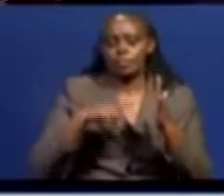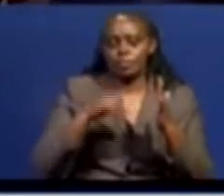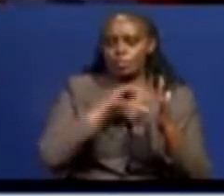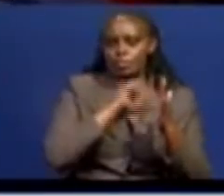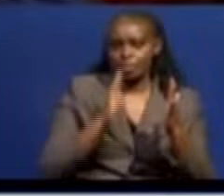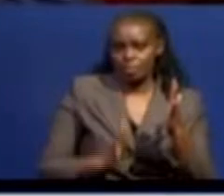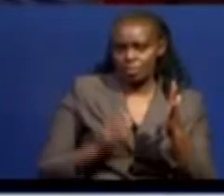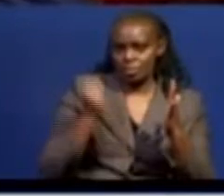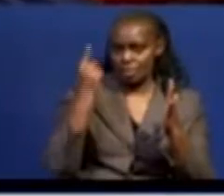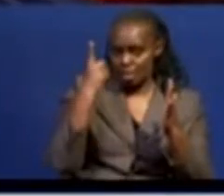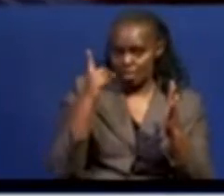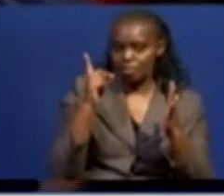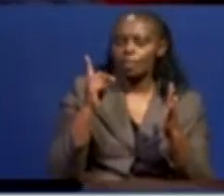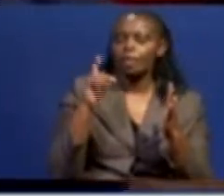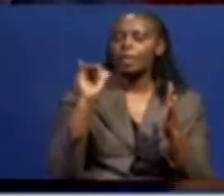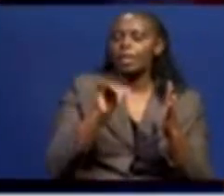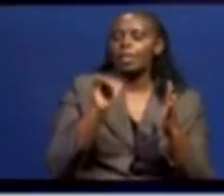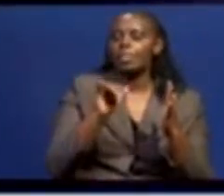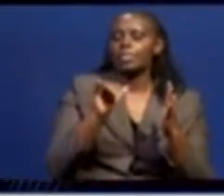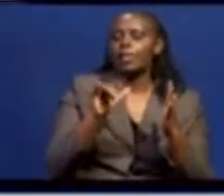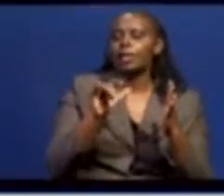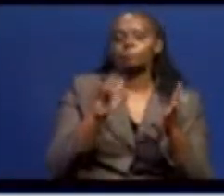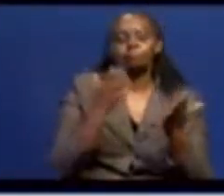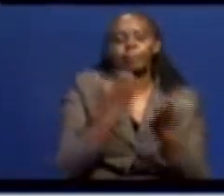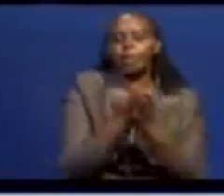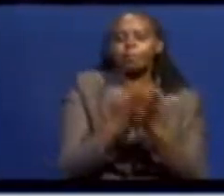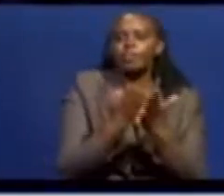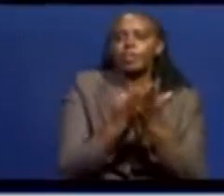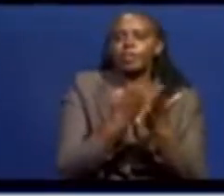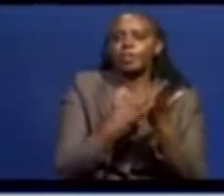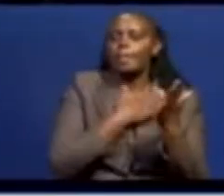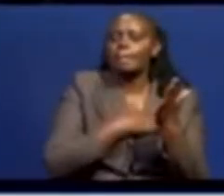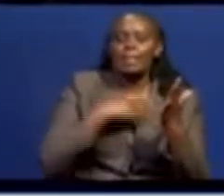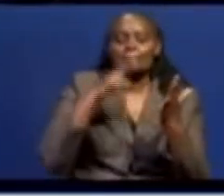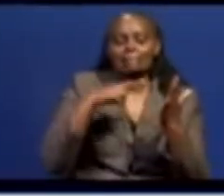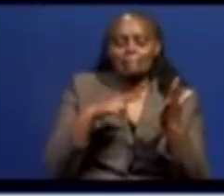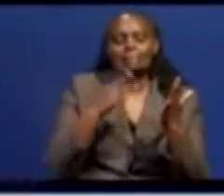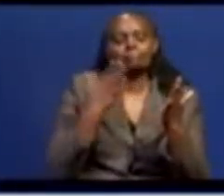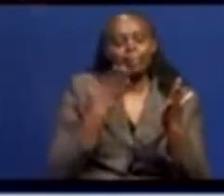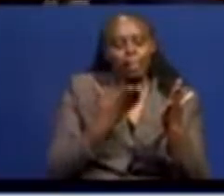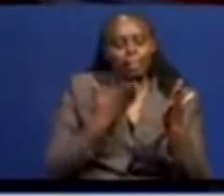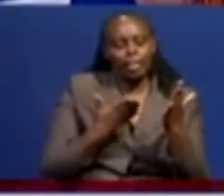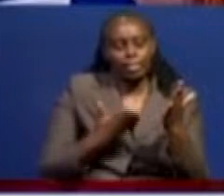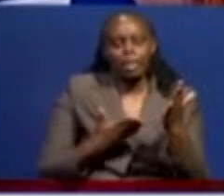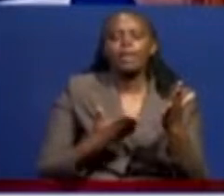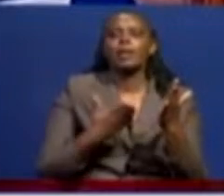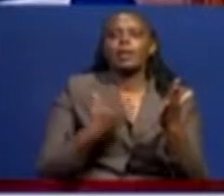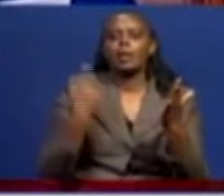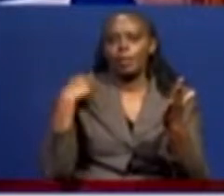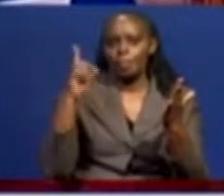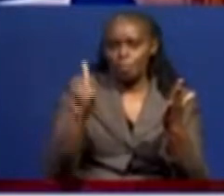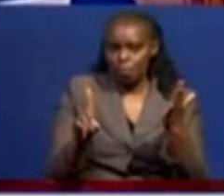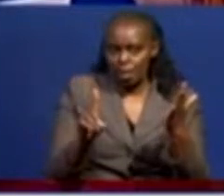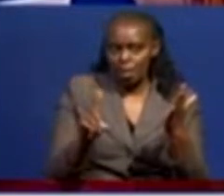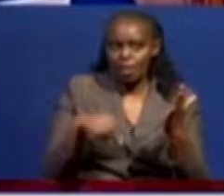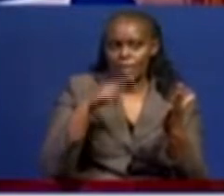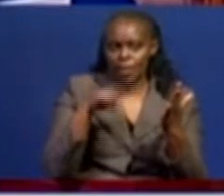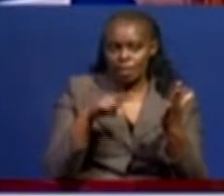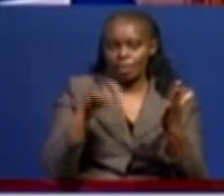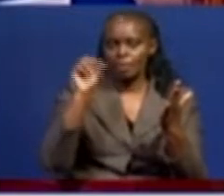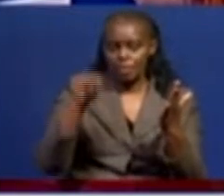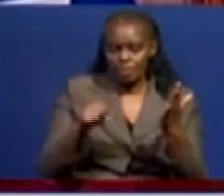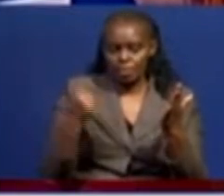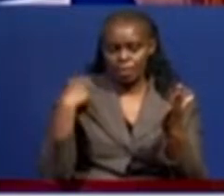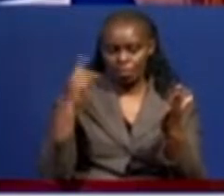Kindly lead the senators to understand that piece of evidence, count by count. You can see where we have number 1,